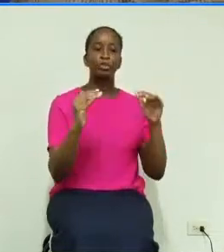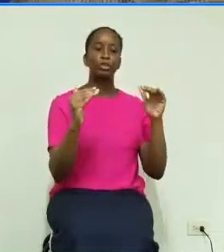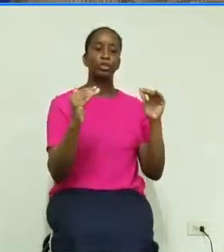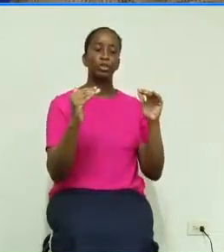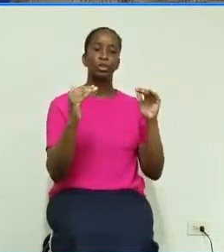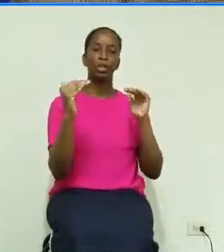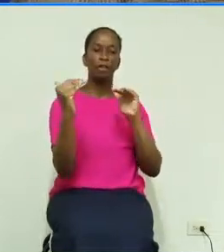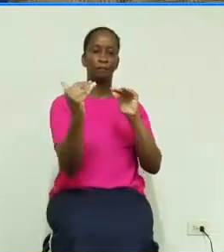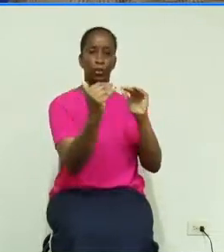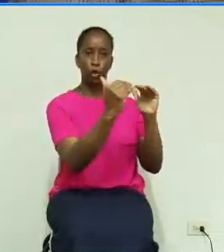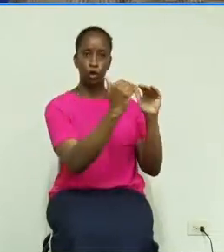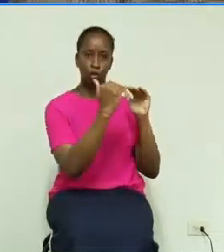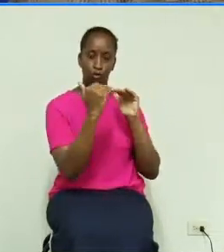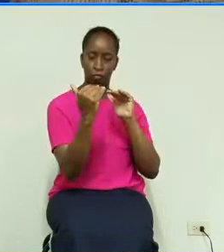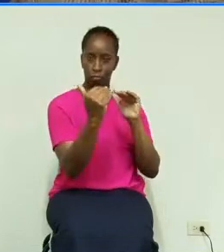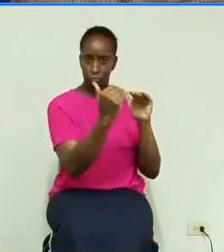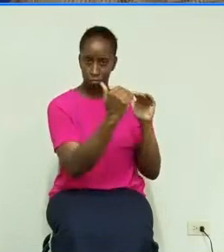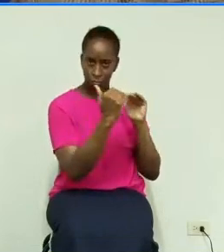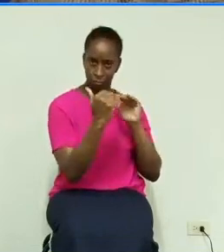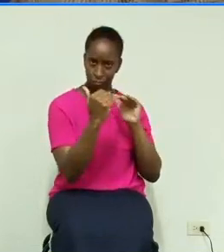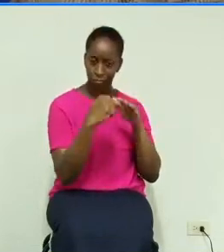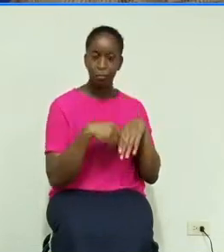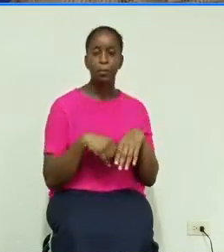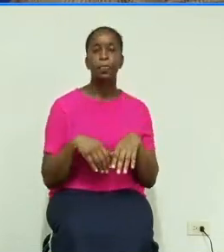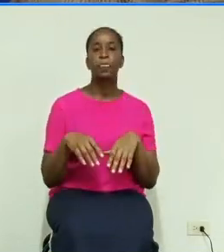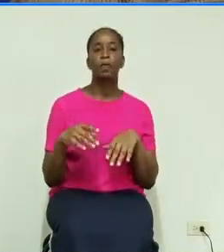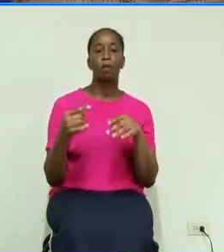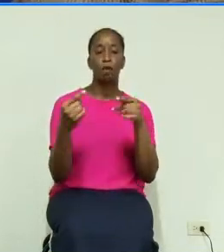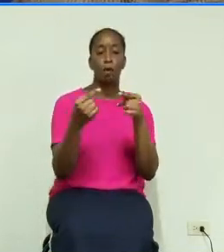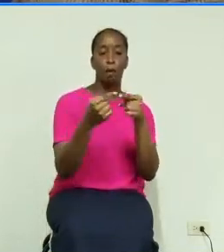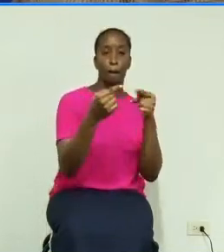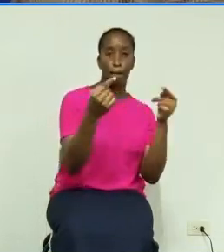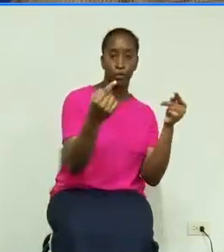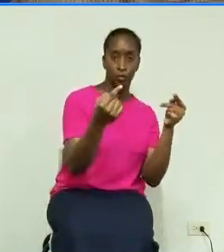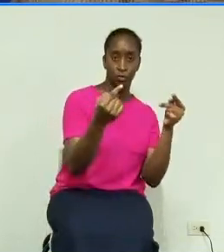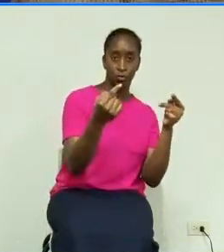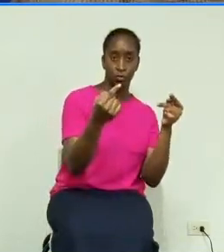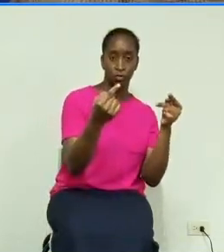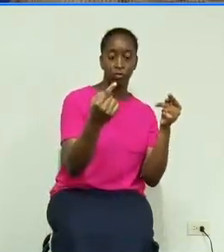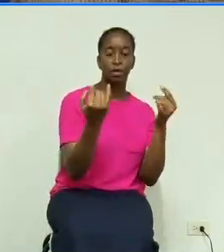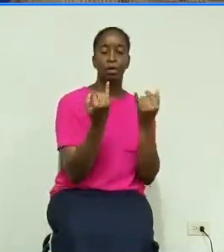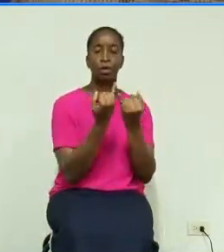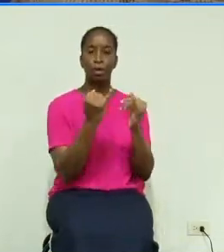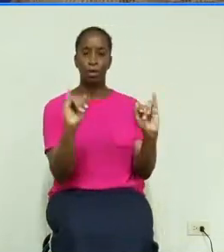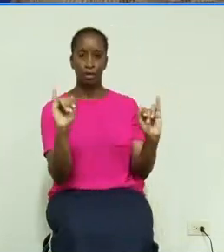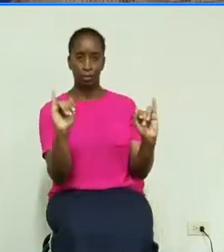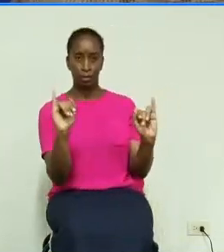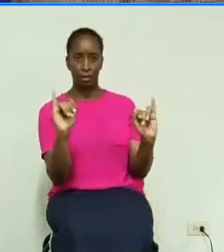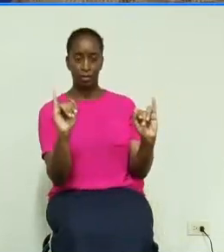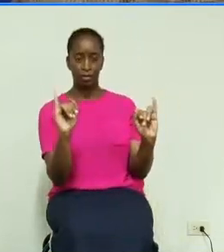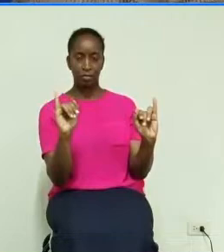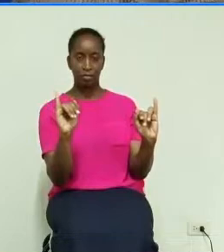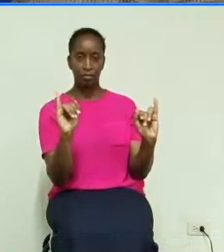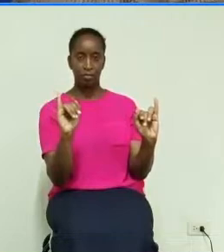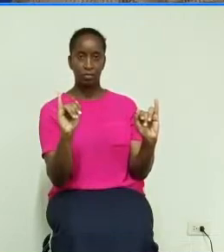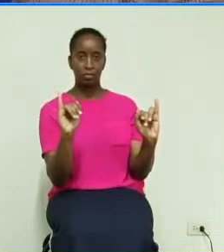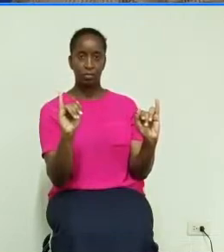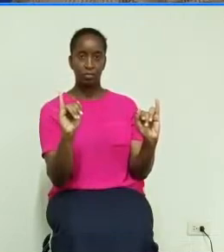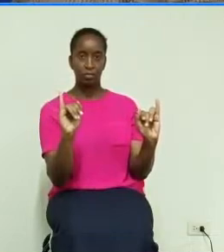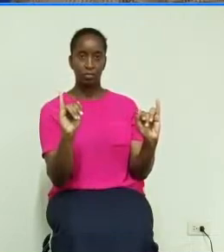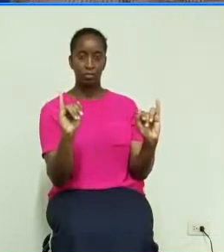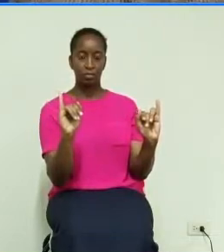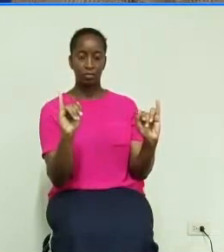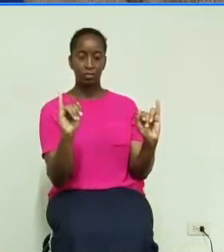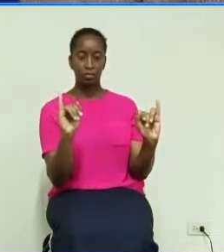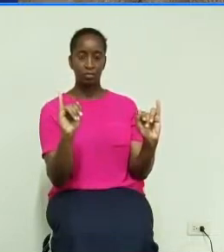of senators between the opposition and the independent senators must always